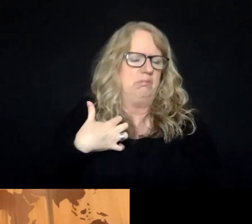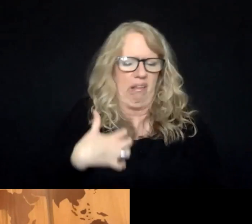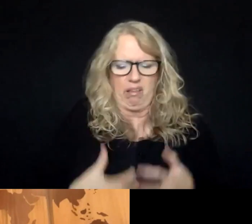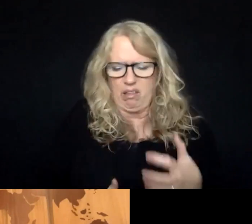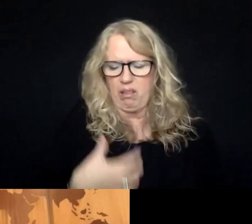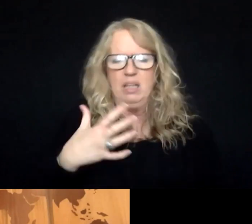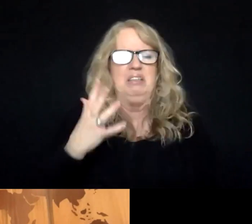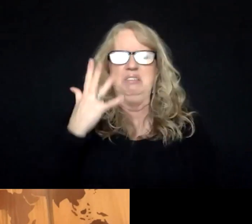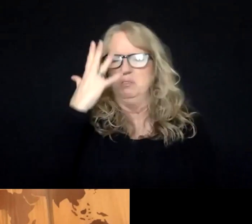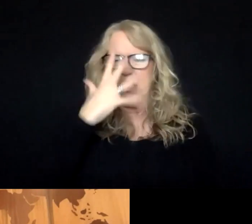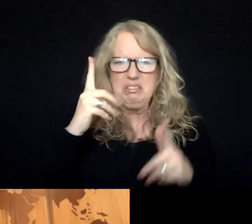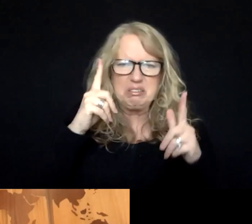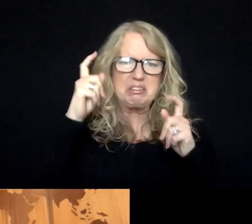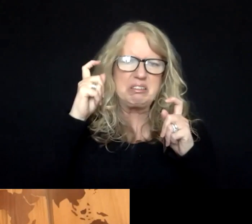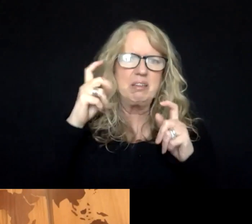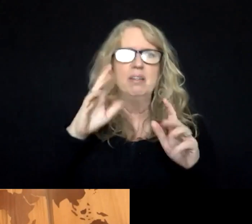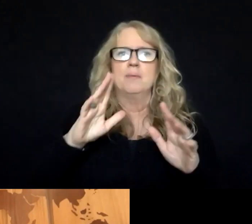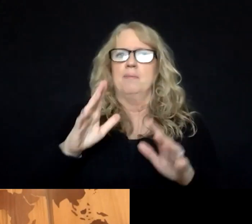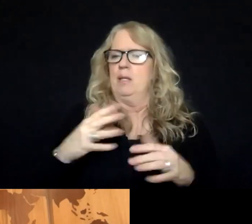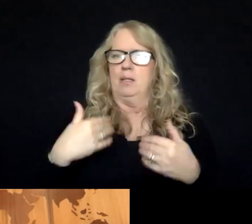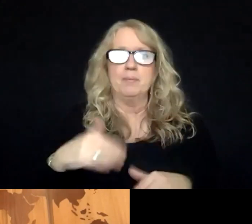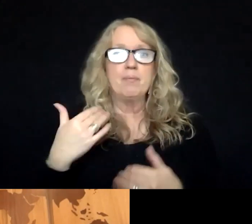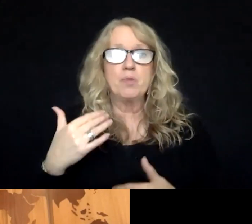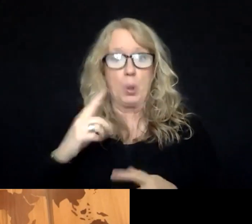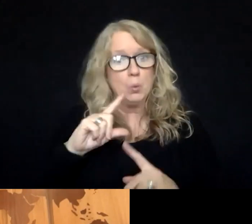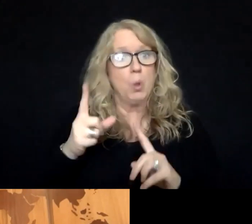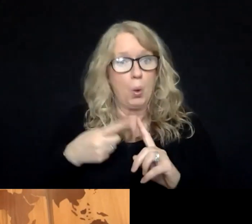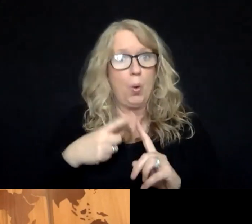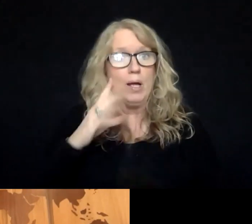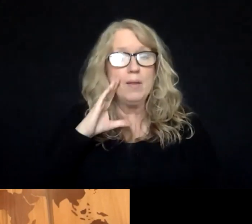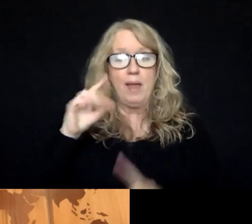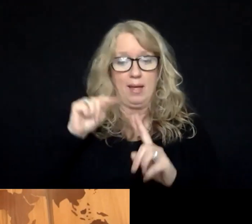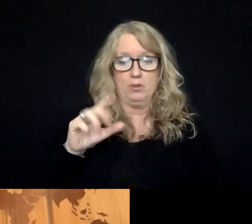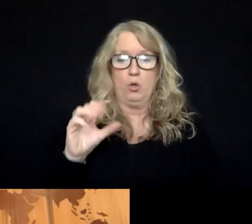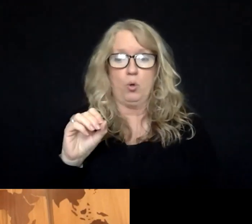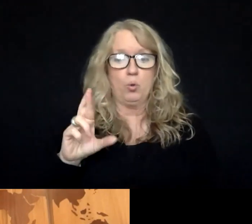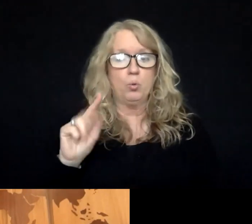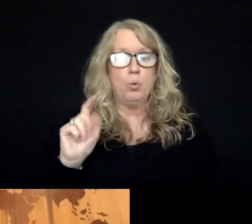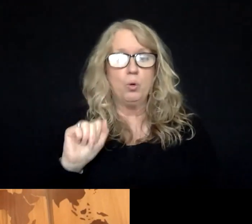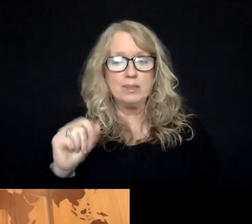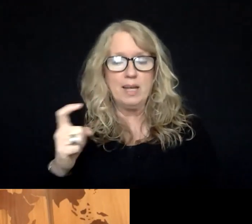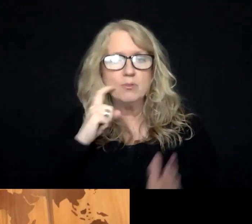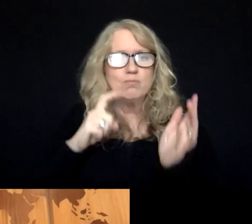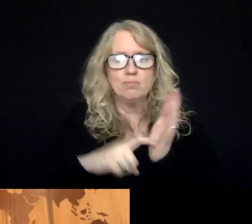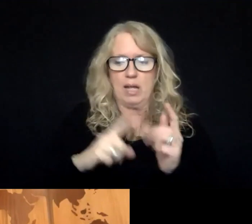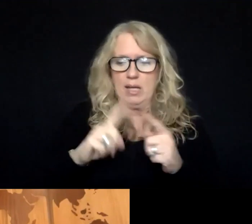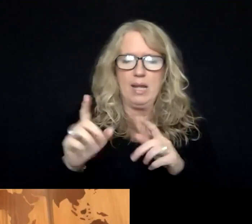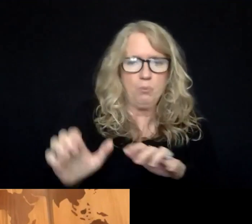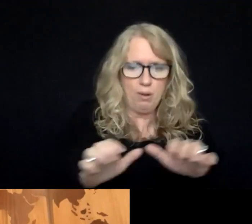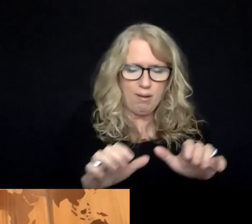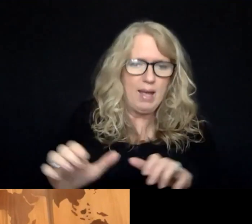your face scrunches up, all of that. And what's the insular cortex about? It's for detecting and acting